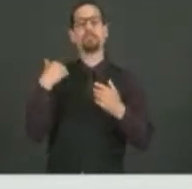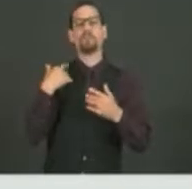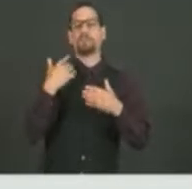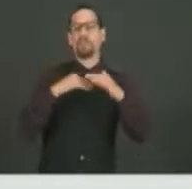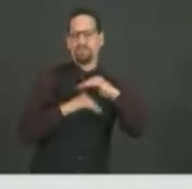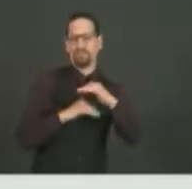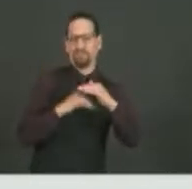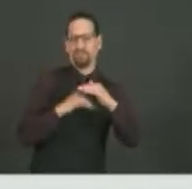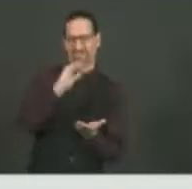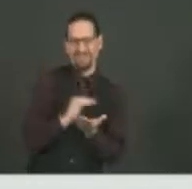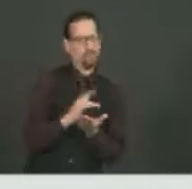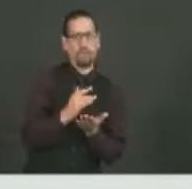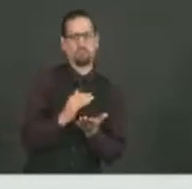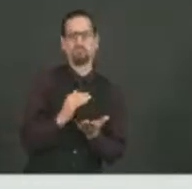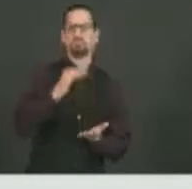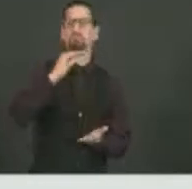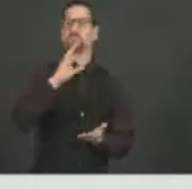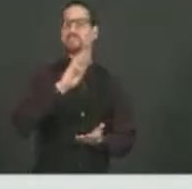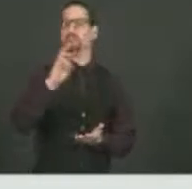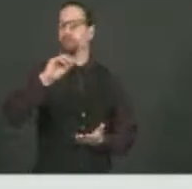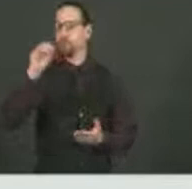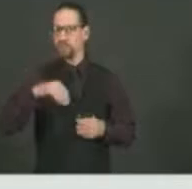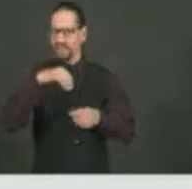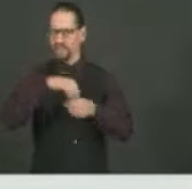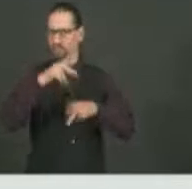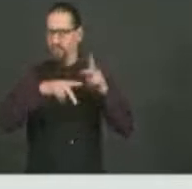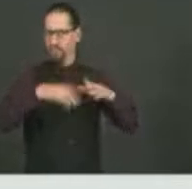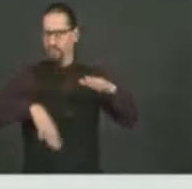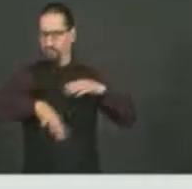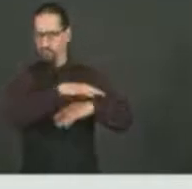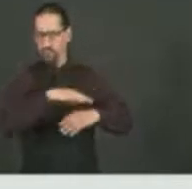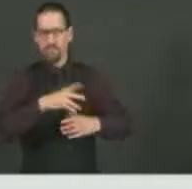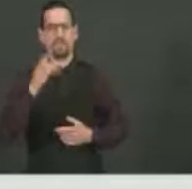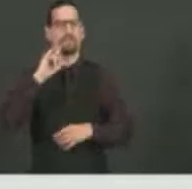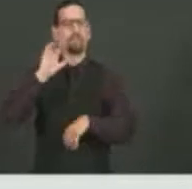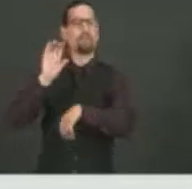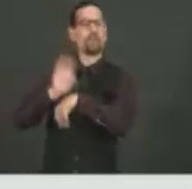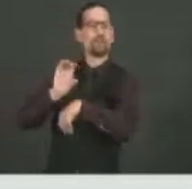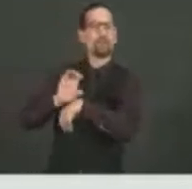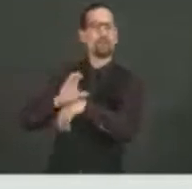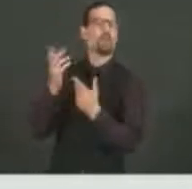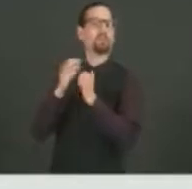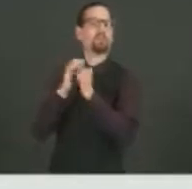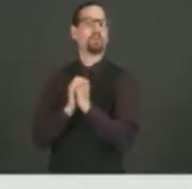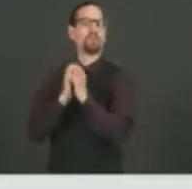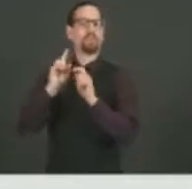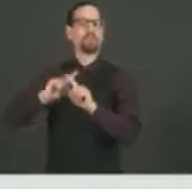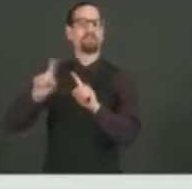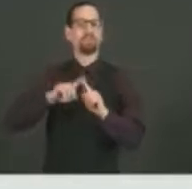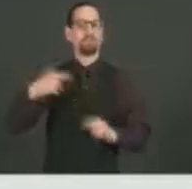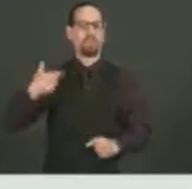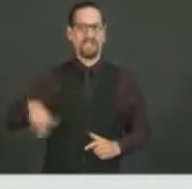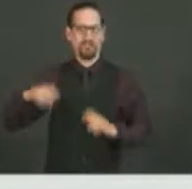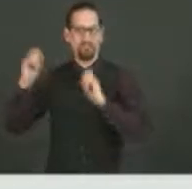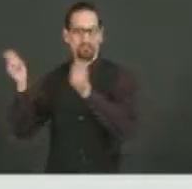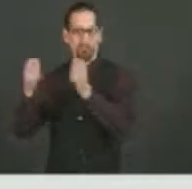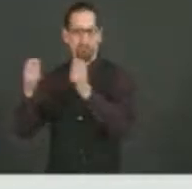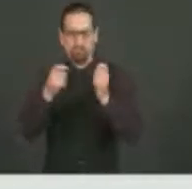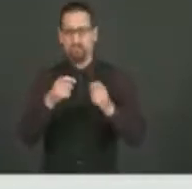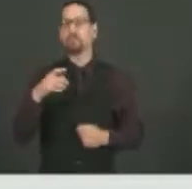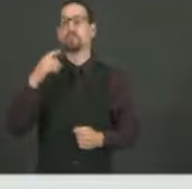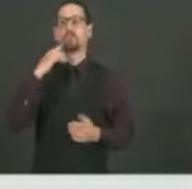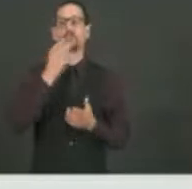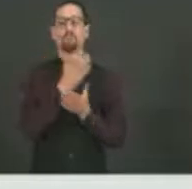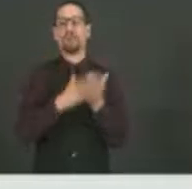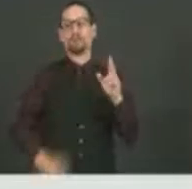So that's restaurants, places of worship, anything that's currently governed in phase 2 by